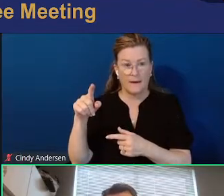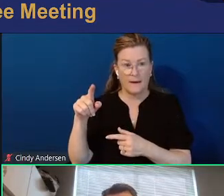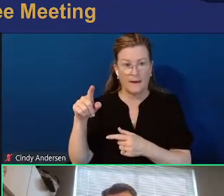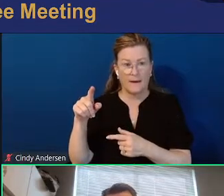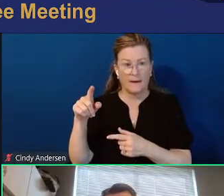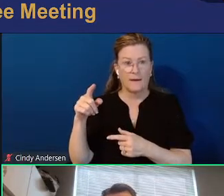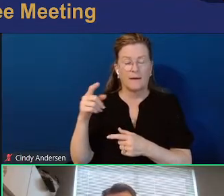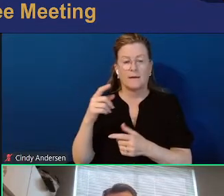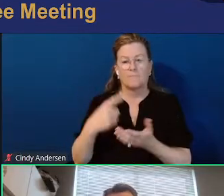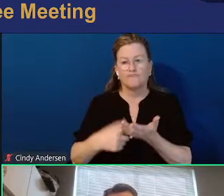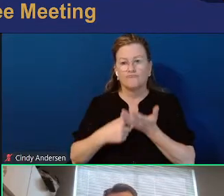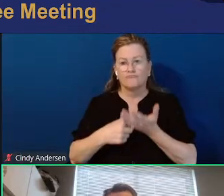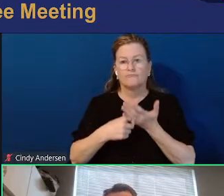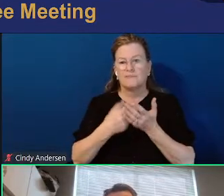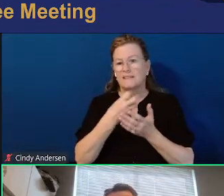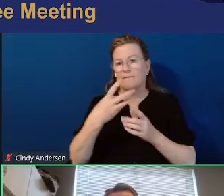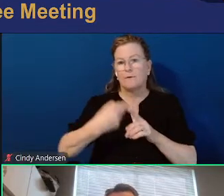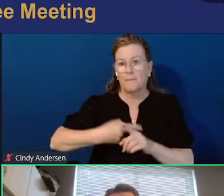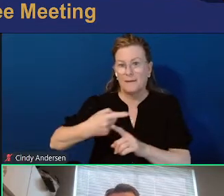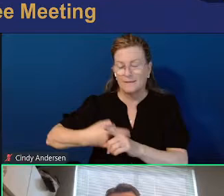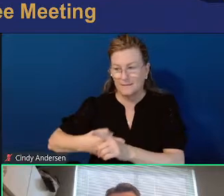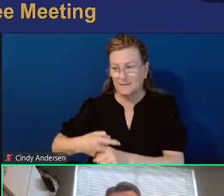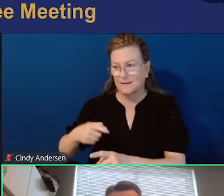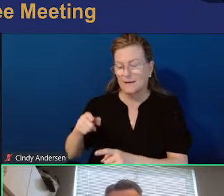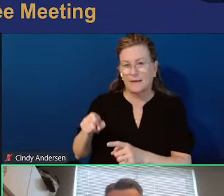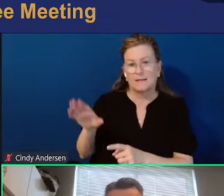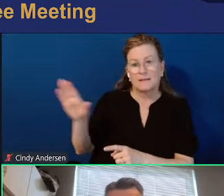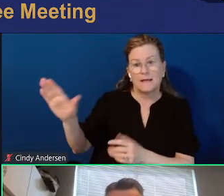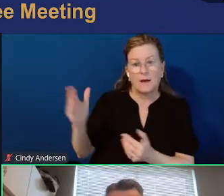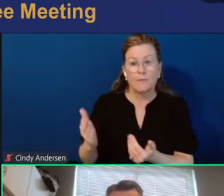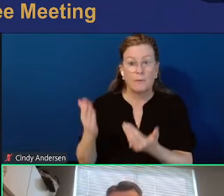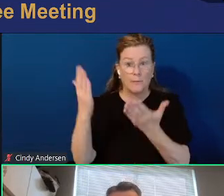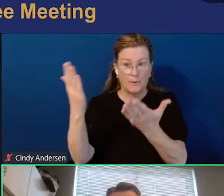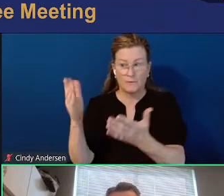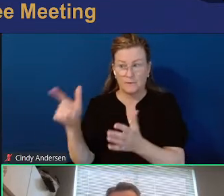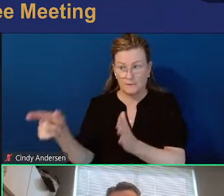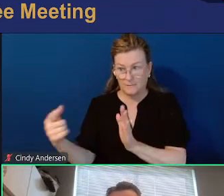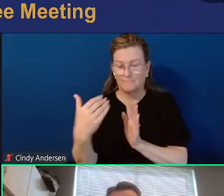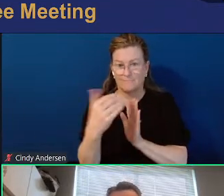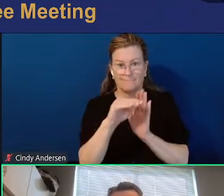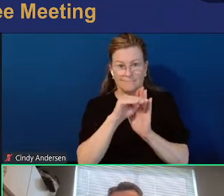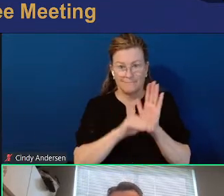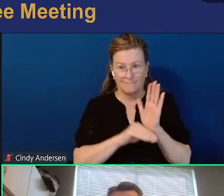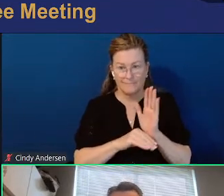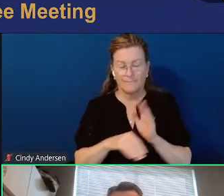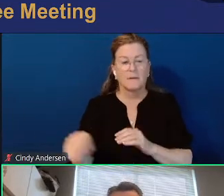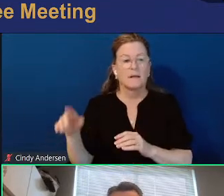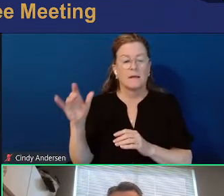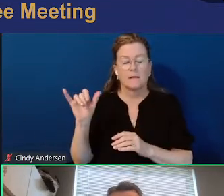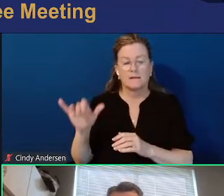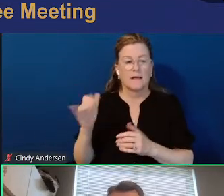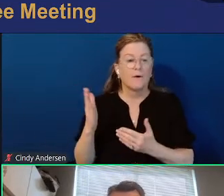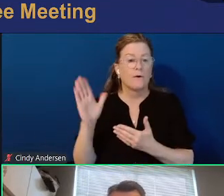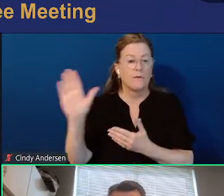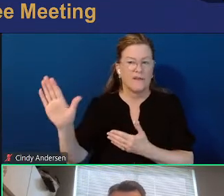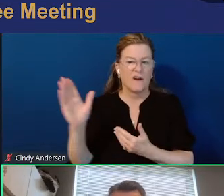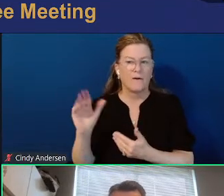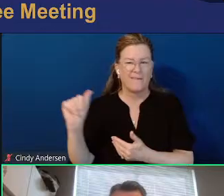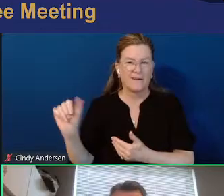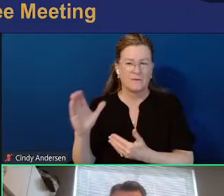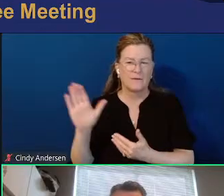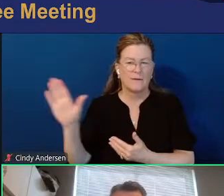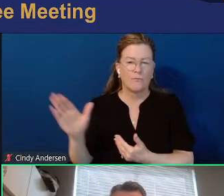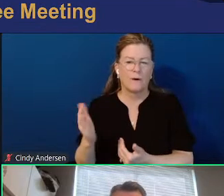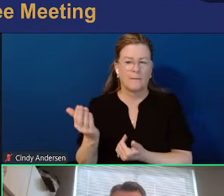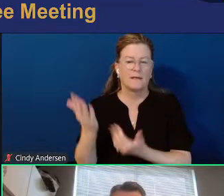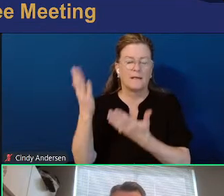deliberated several months on this, and then this is their proposal, what you see before you today, their proposal or recommendation to the